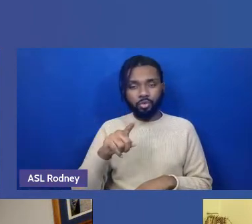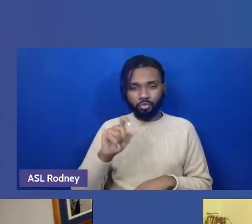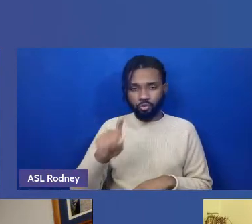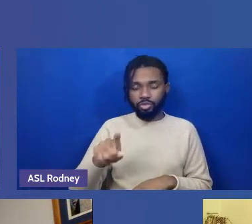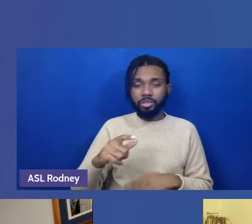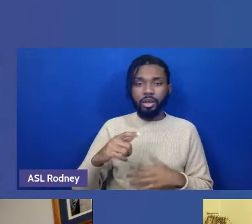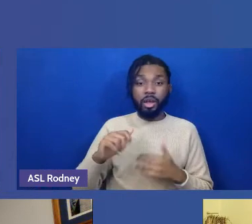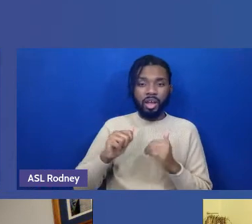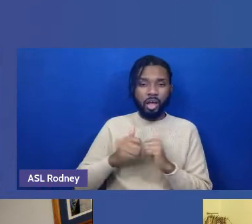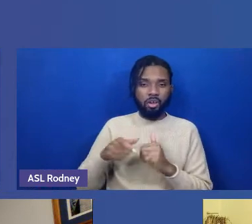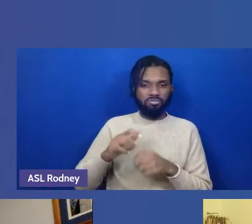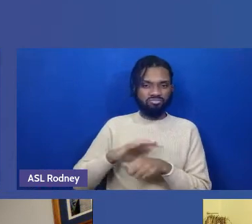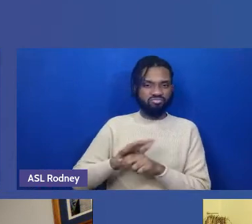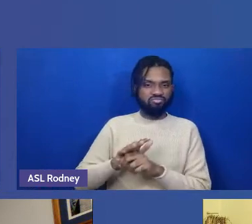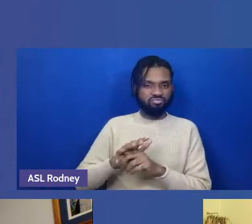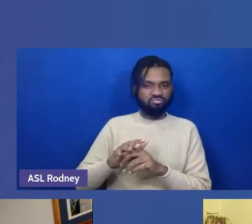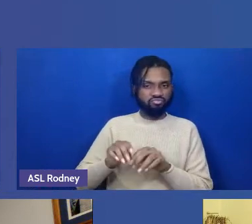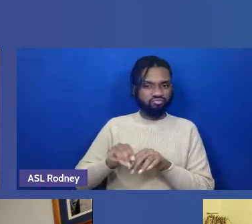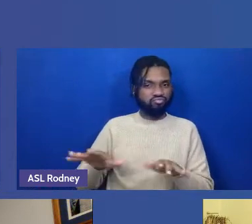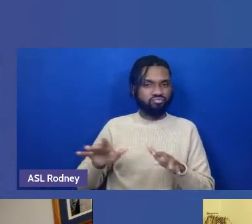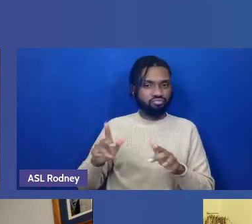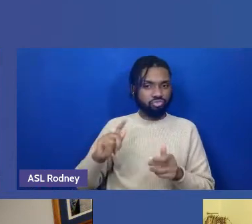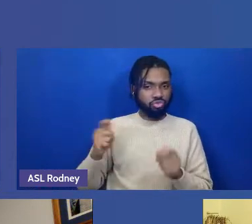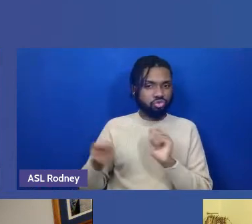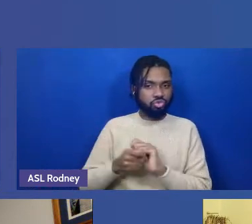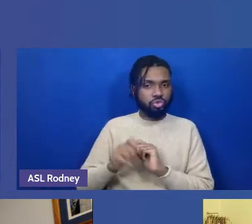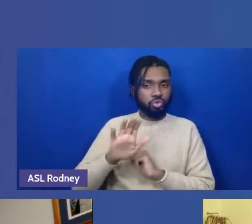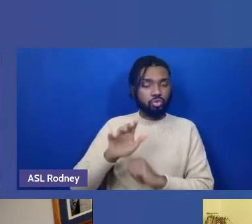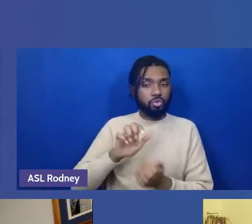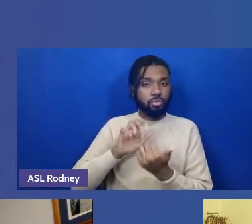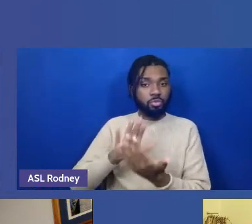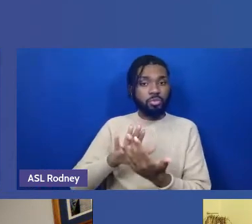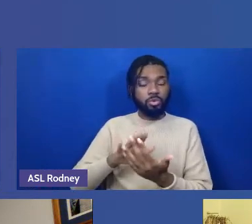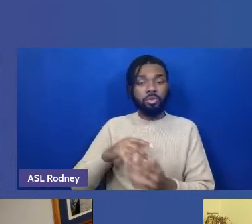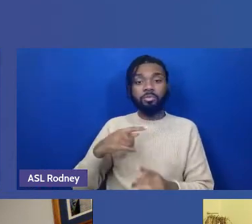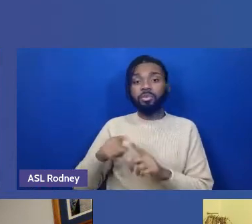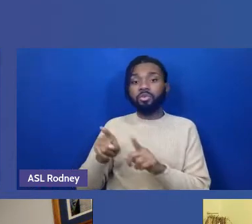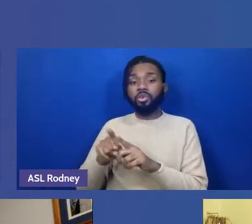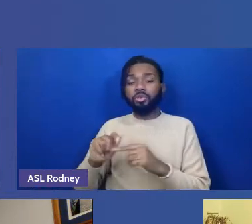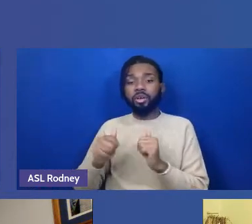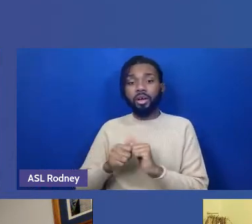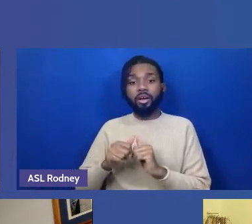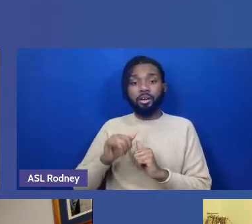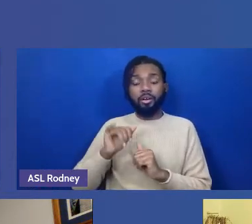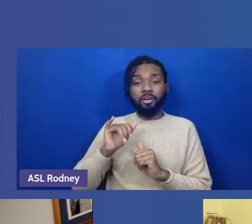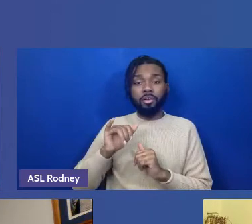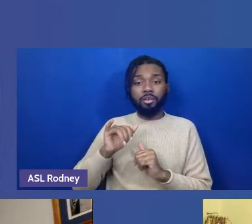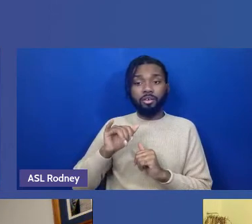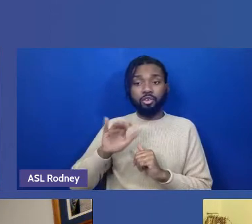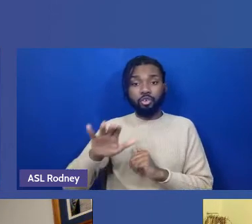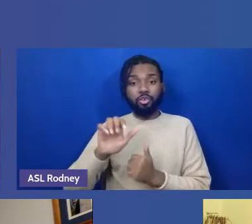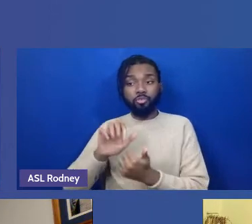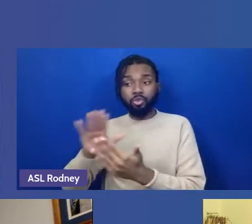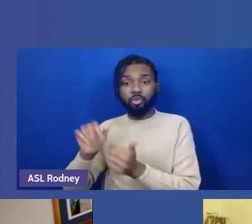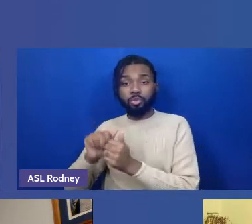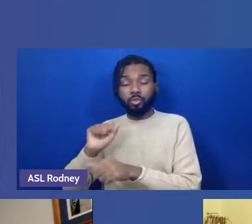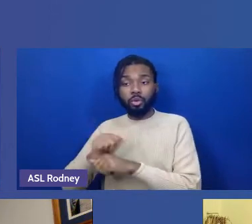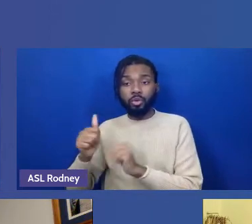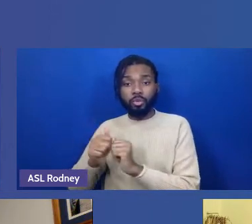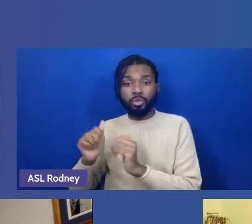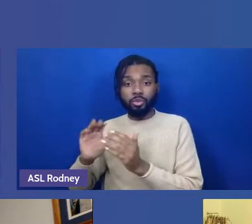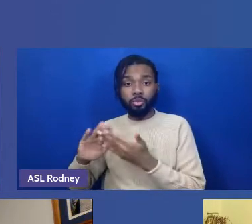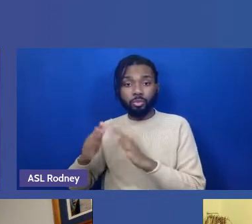approach? And moreover, how has your community changed, or your approach to working with that community changed over